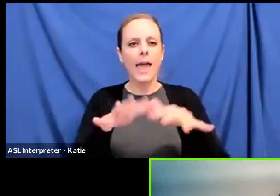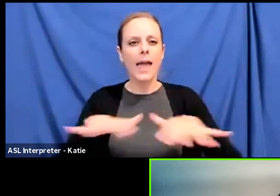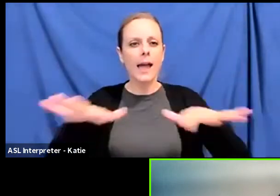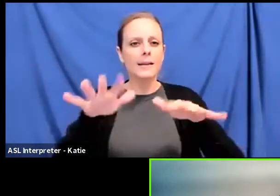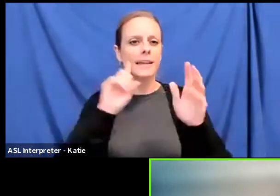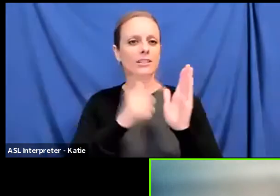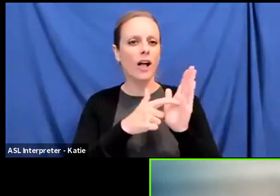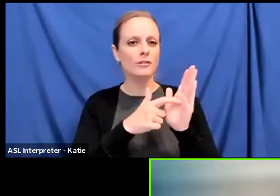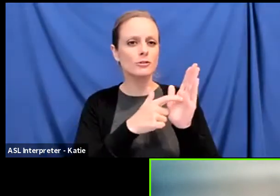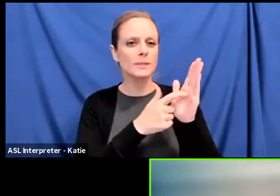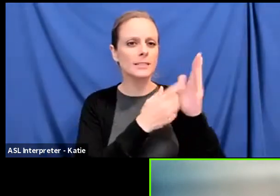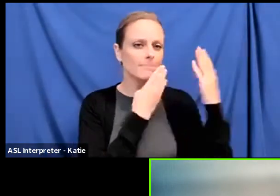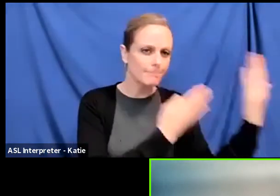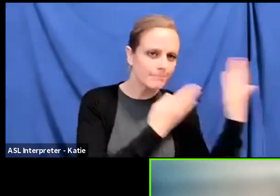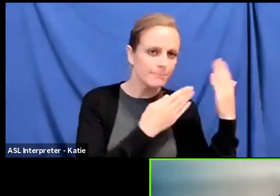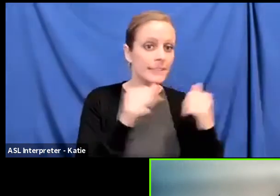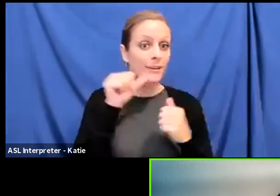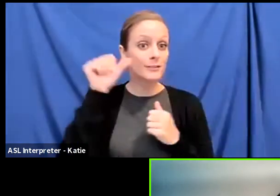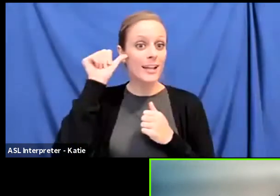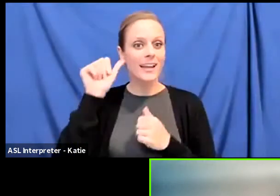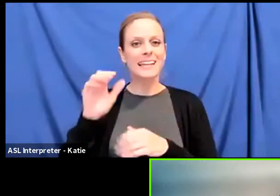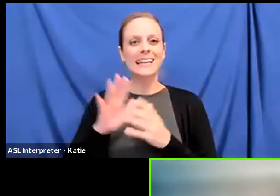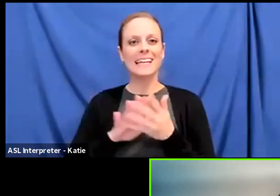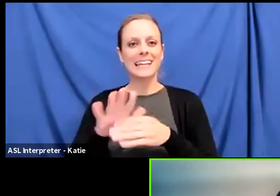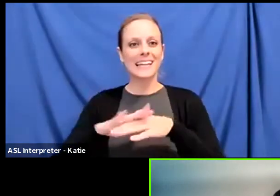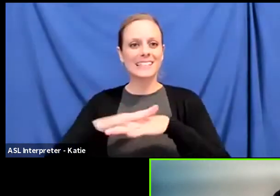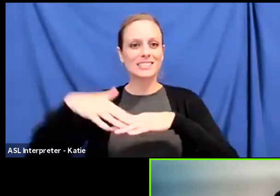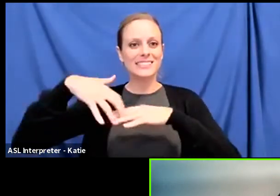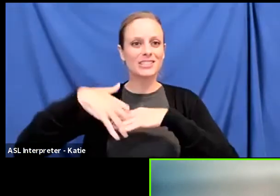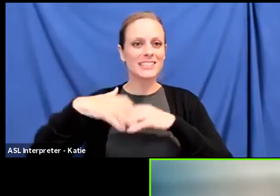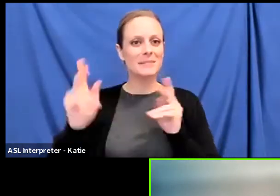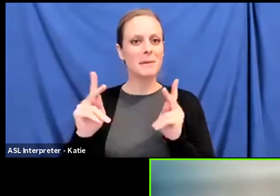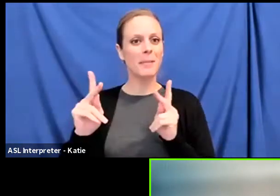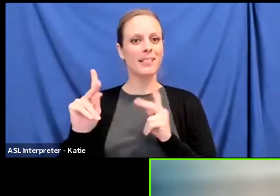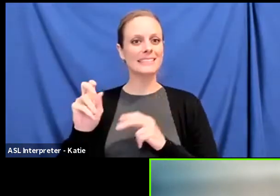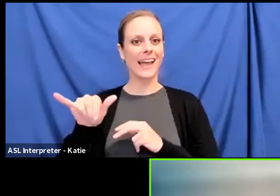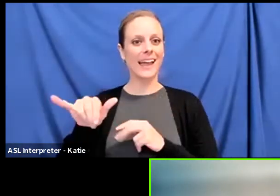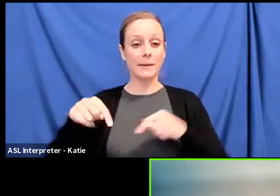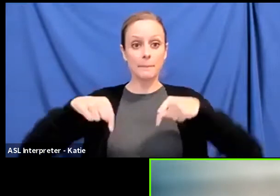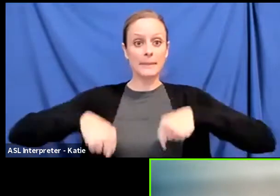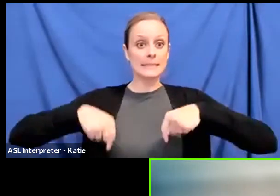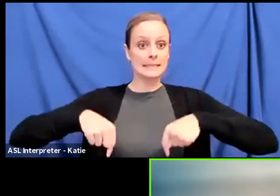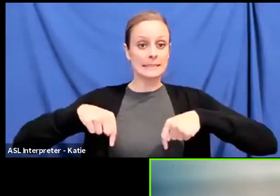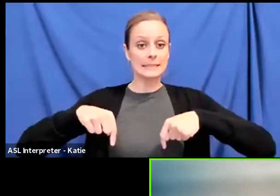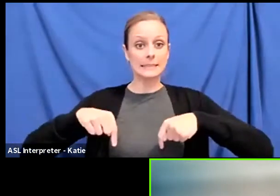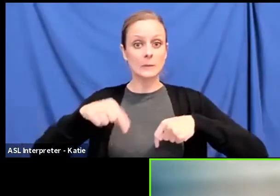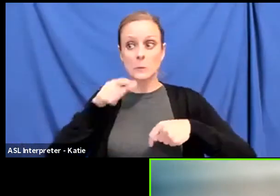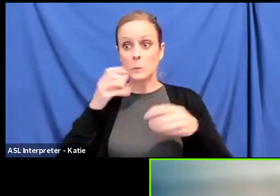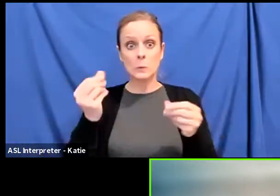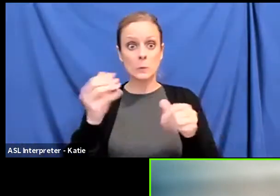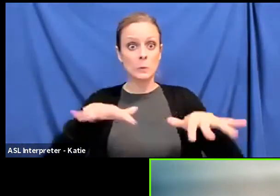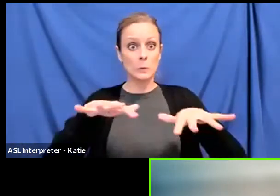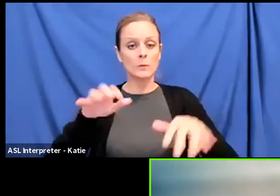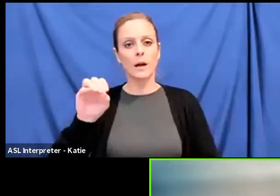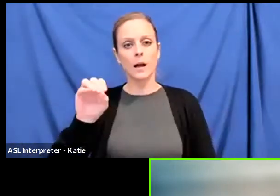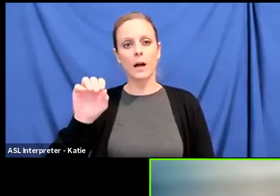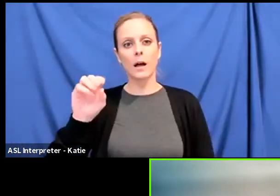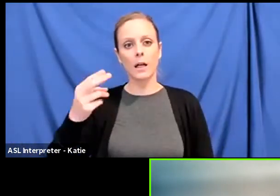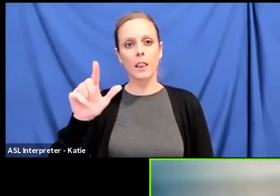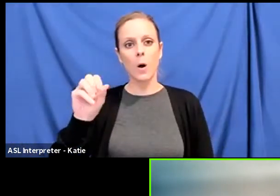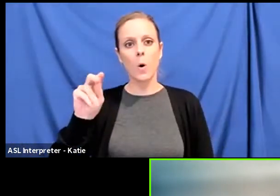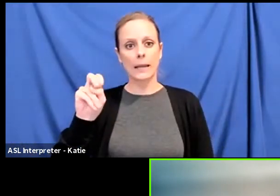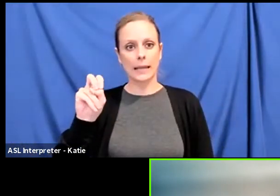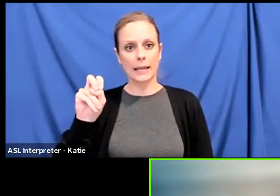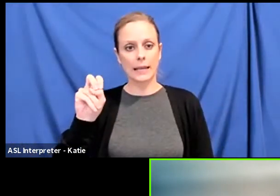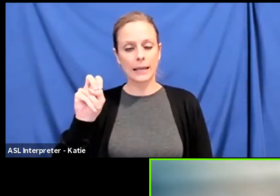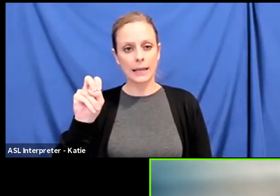Indigenous Peoples Day. And so we know that this is unceded Ohlone territory and that we need to begin not just